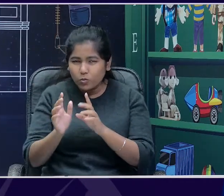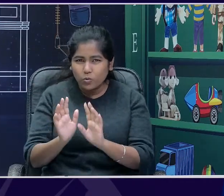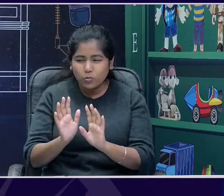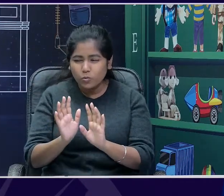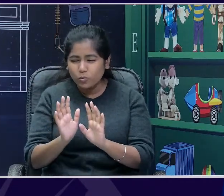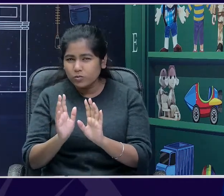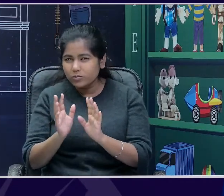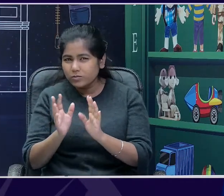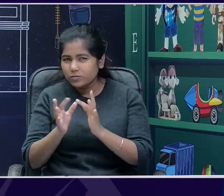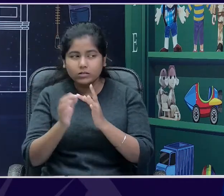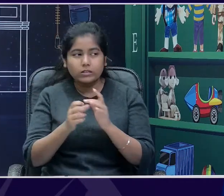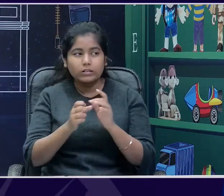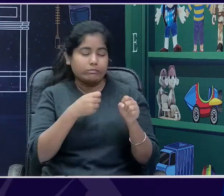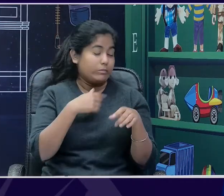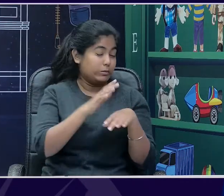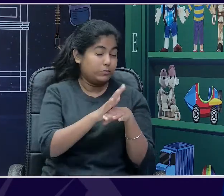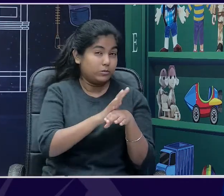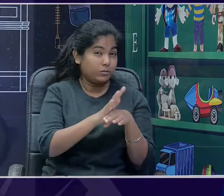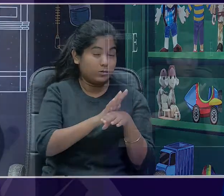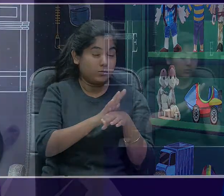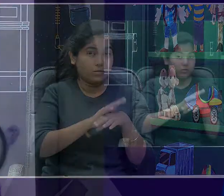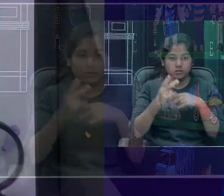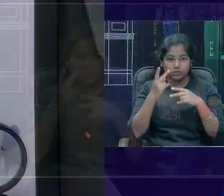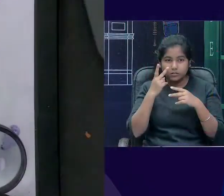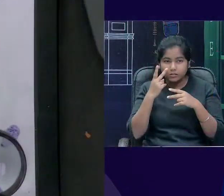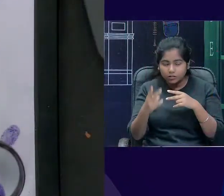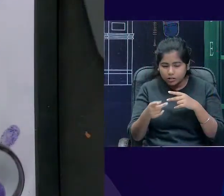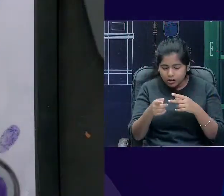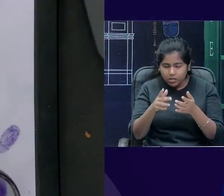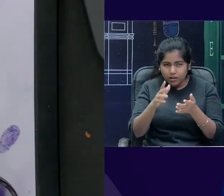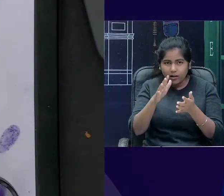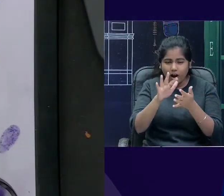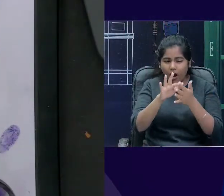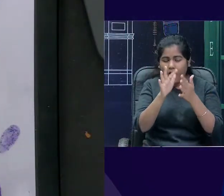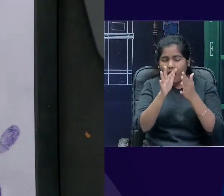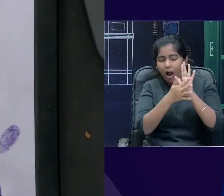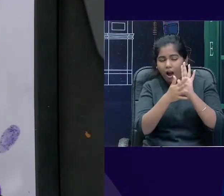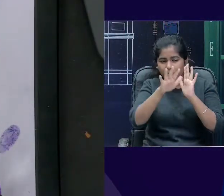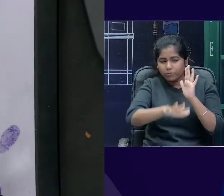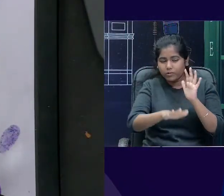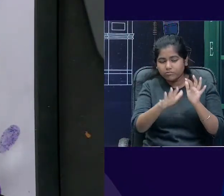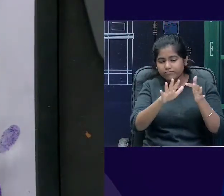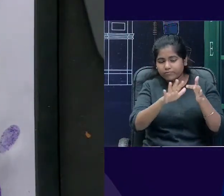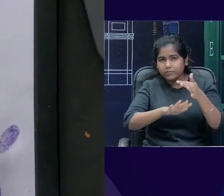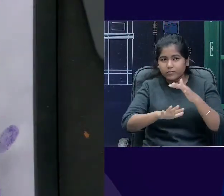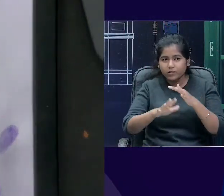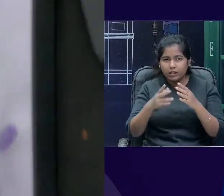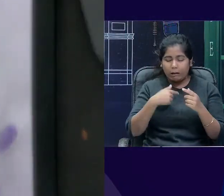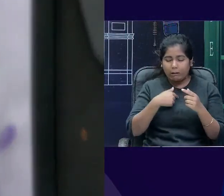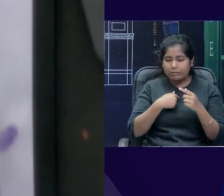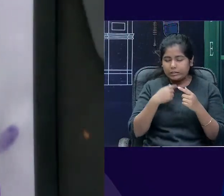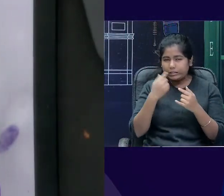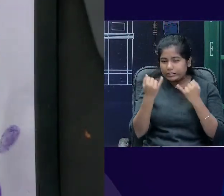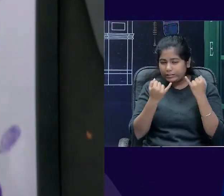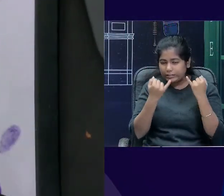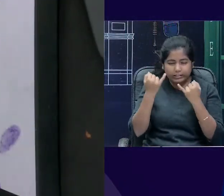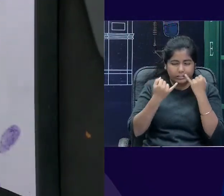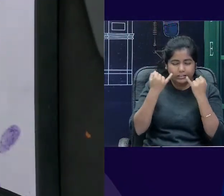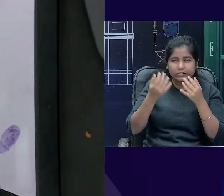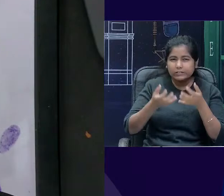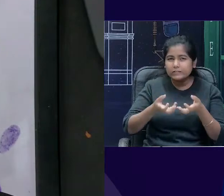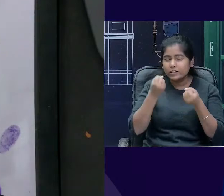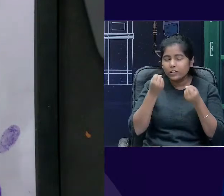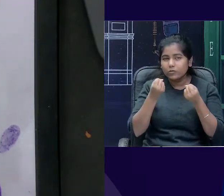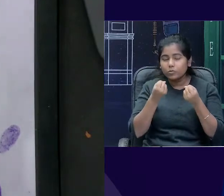very busy, I think these are the fingerprints. Yeah, I'm detecting something. Okay, so